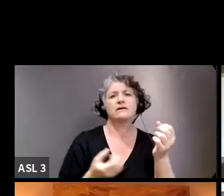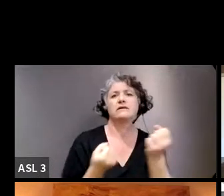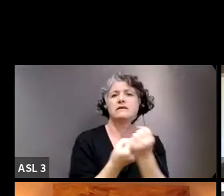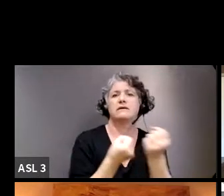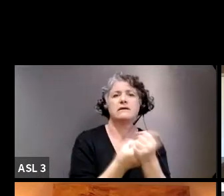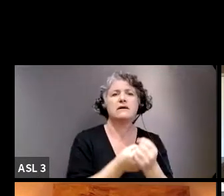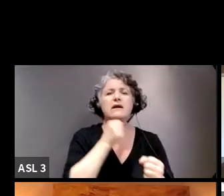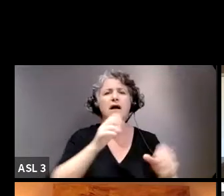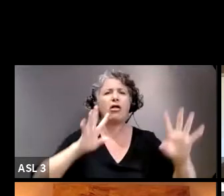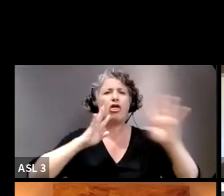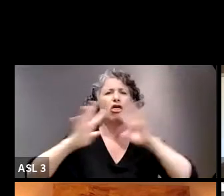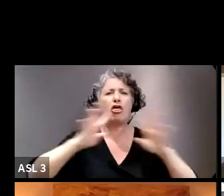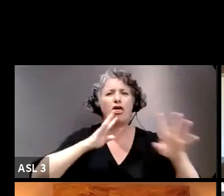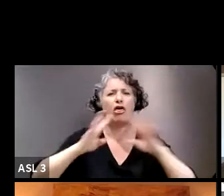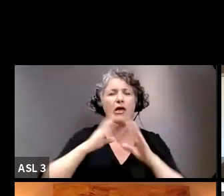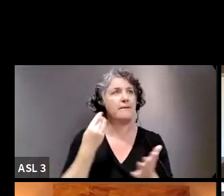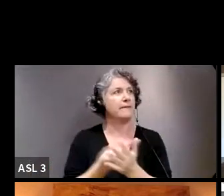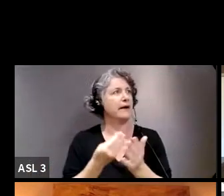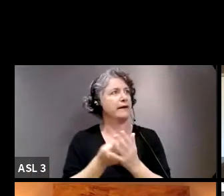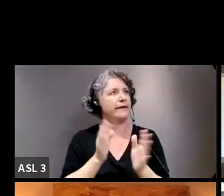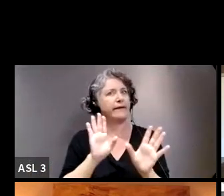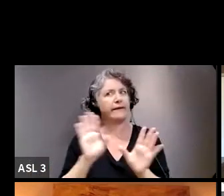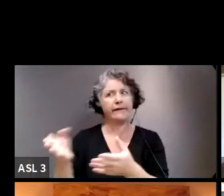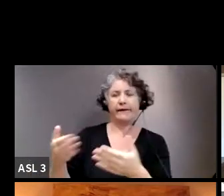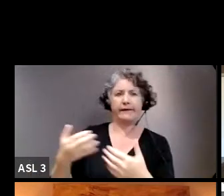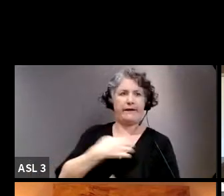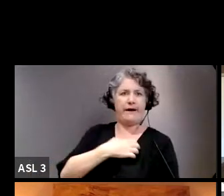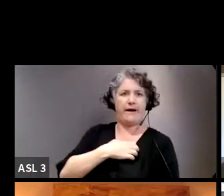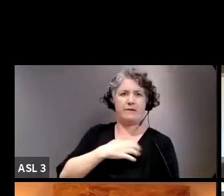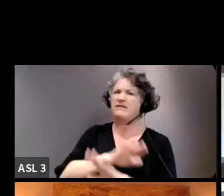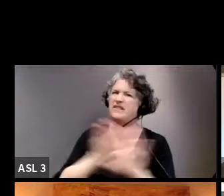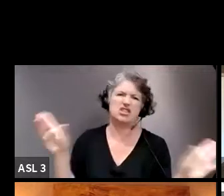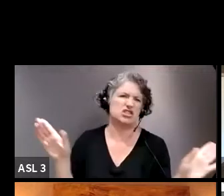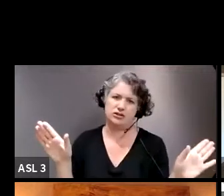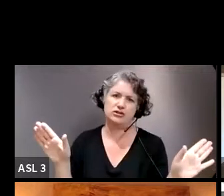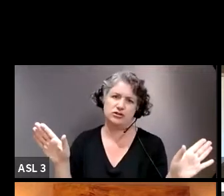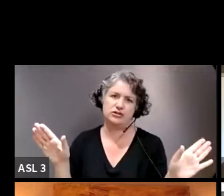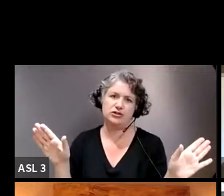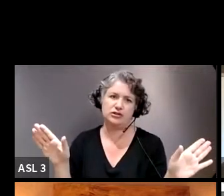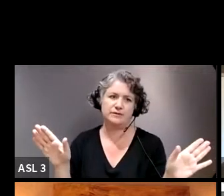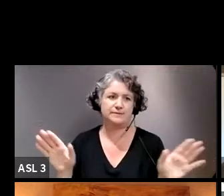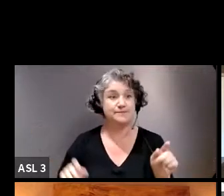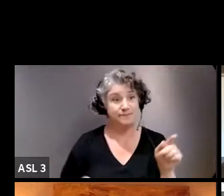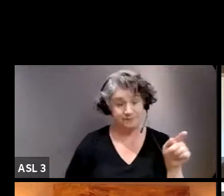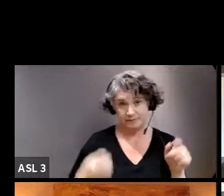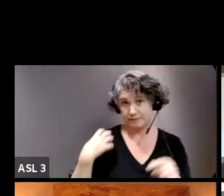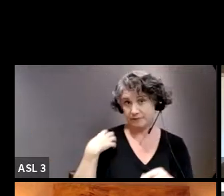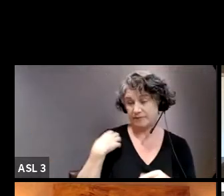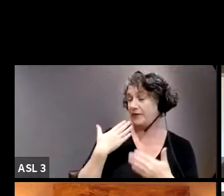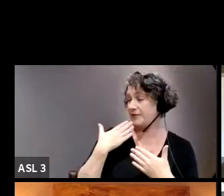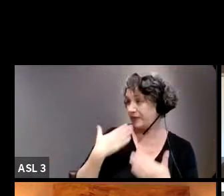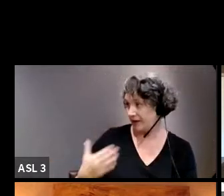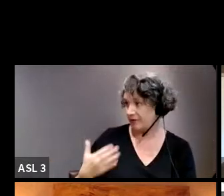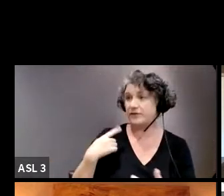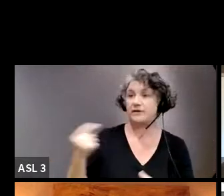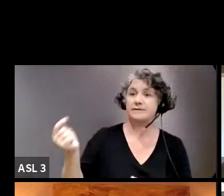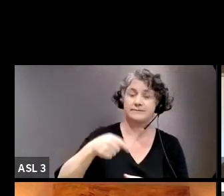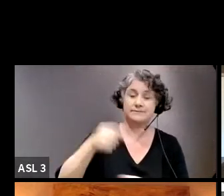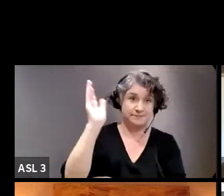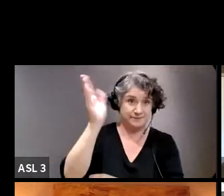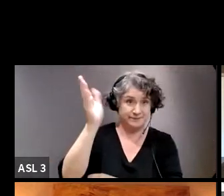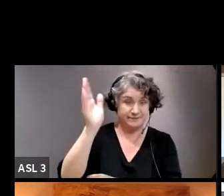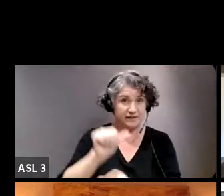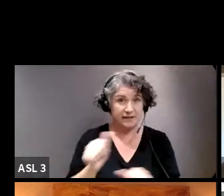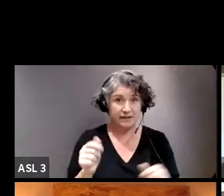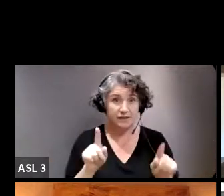to cost thank you thank you very much fernandez and thank you once again for for taking the time to come and speak to us are there any